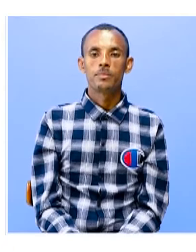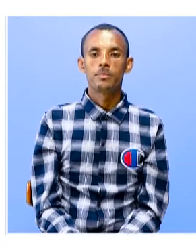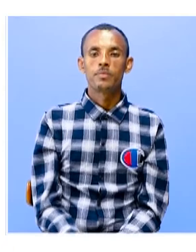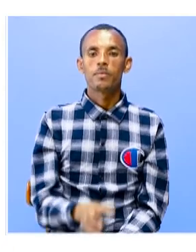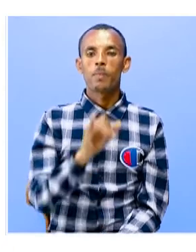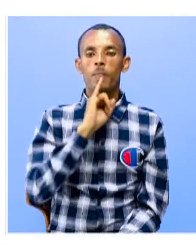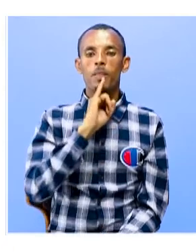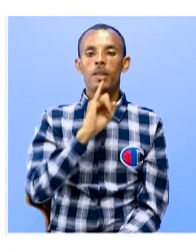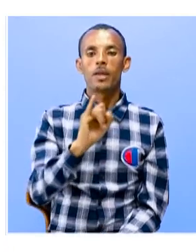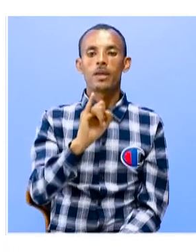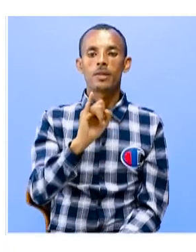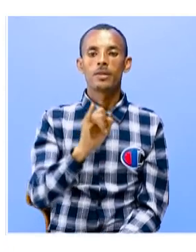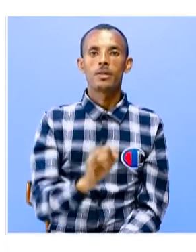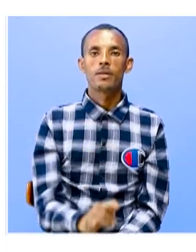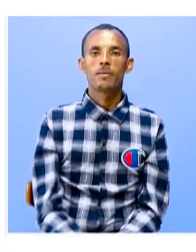is